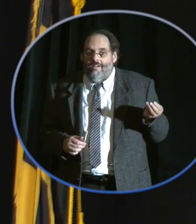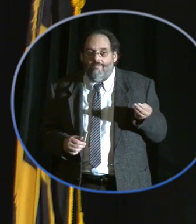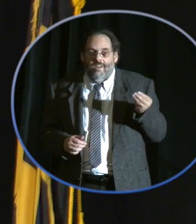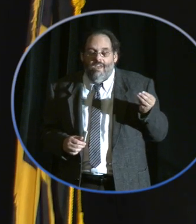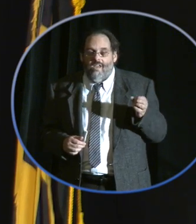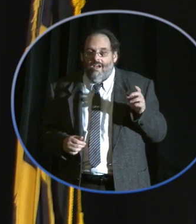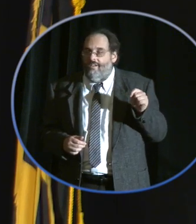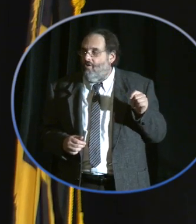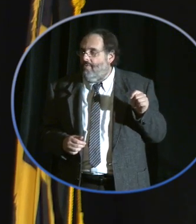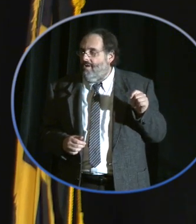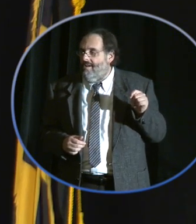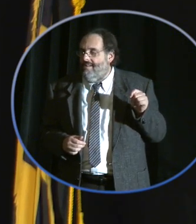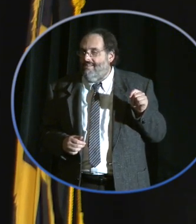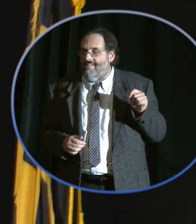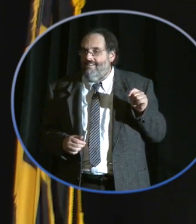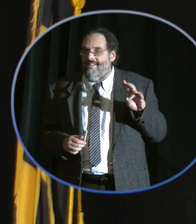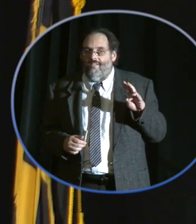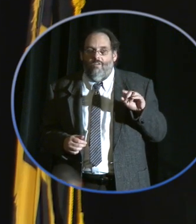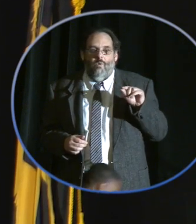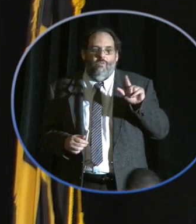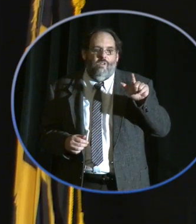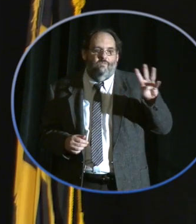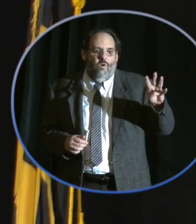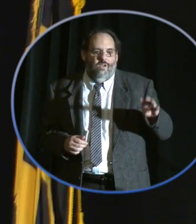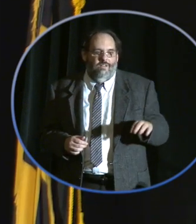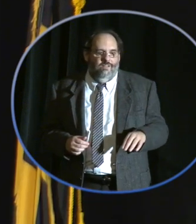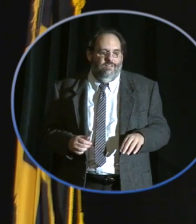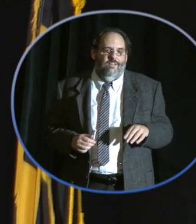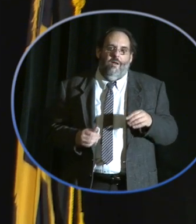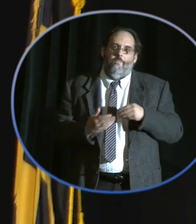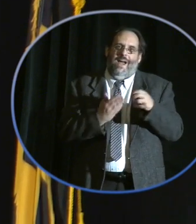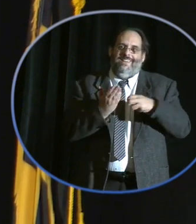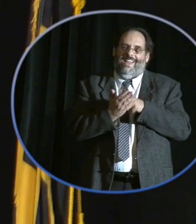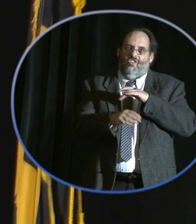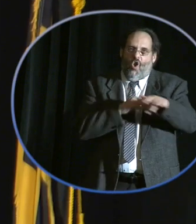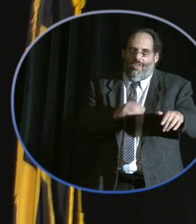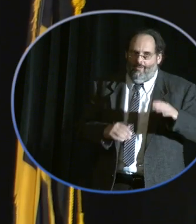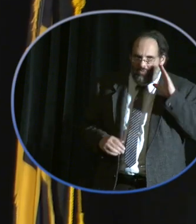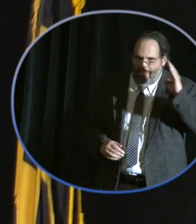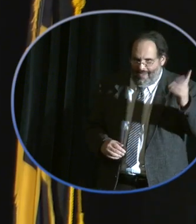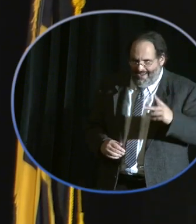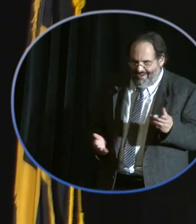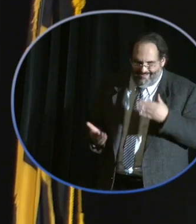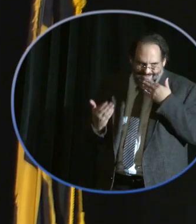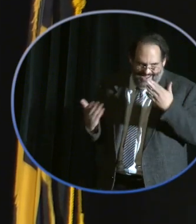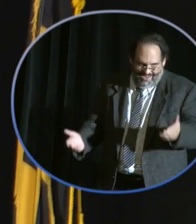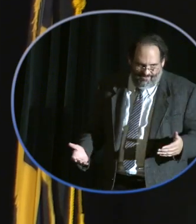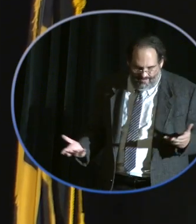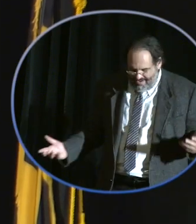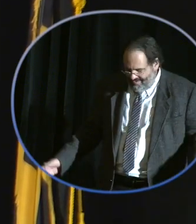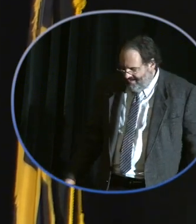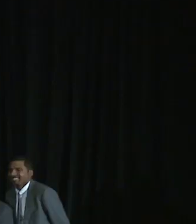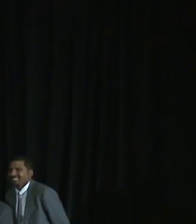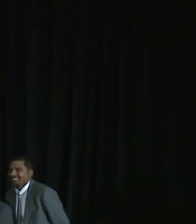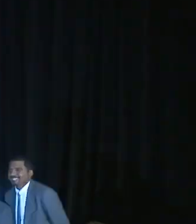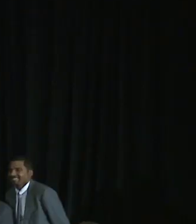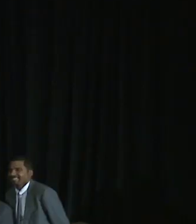Monday, October 7, 2024. Get your tickets early. We'll be back. Thank you very much.